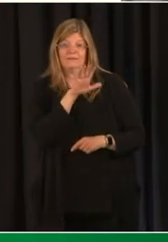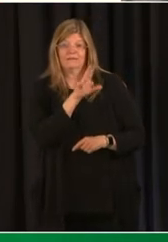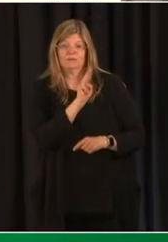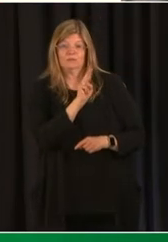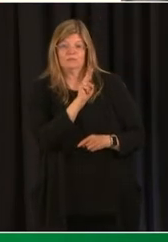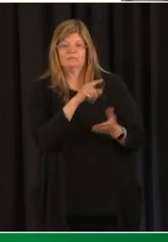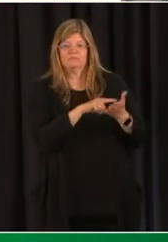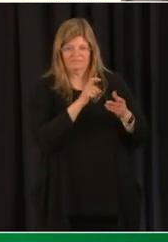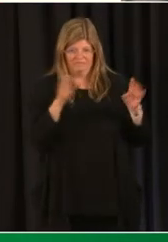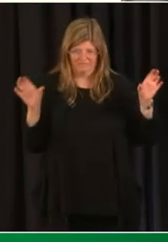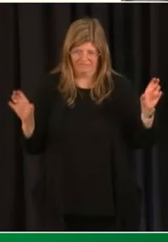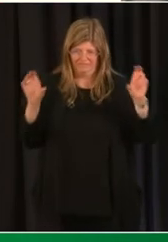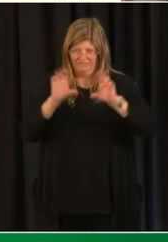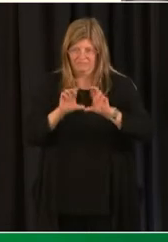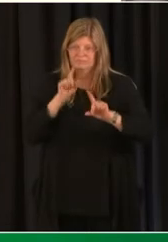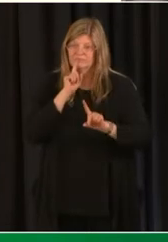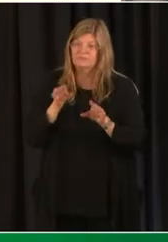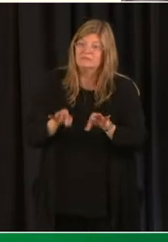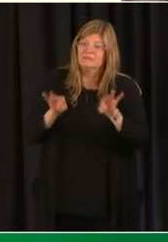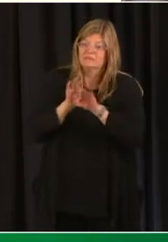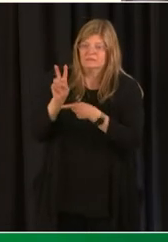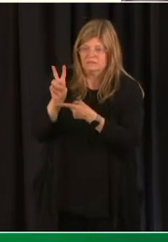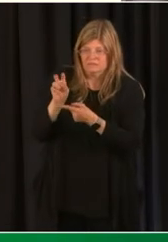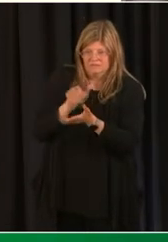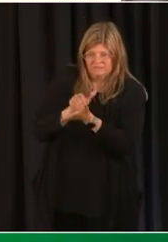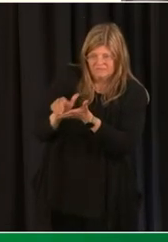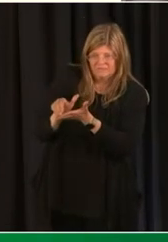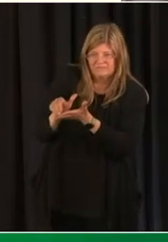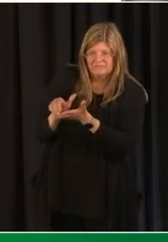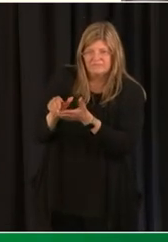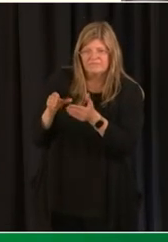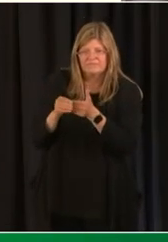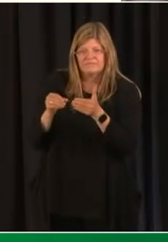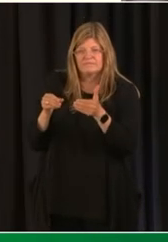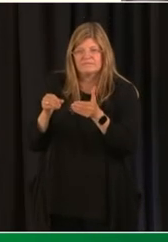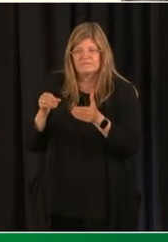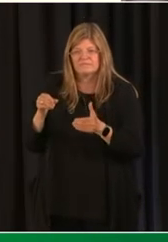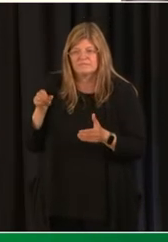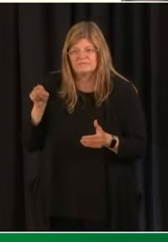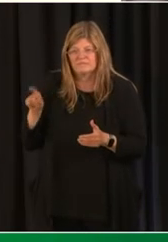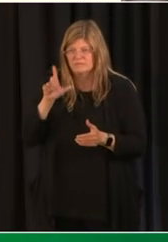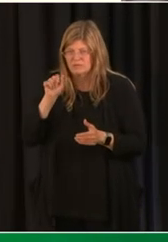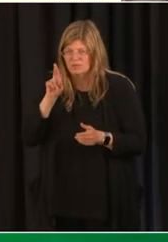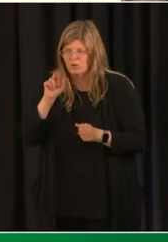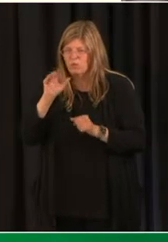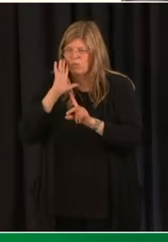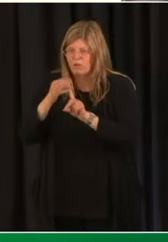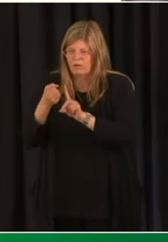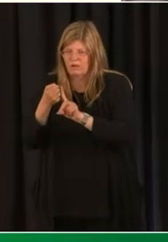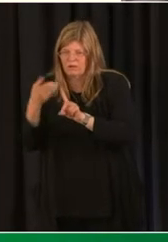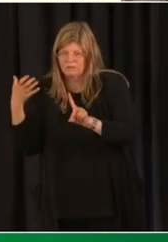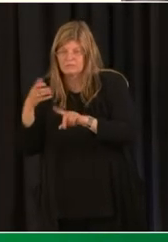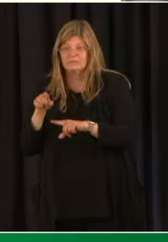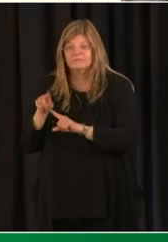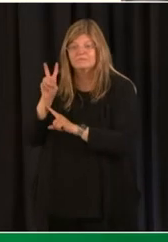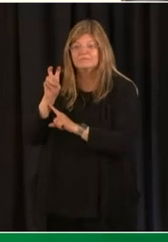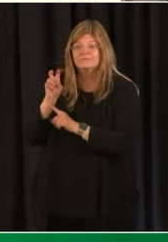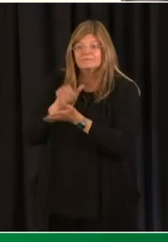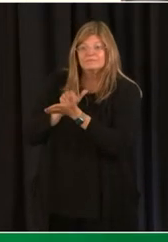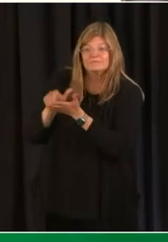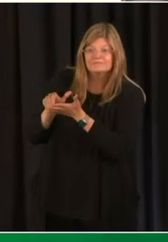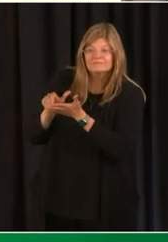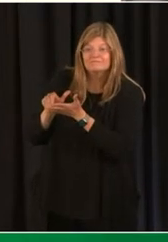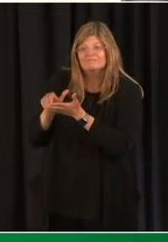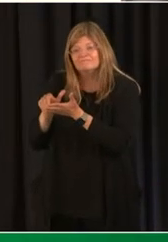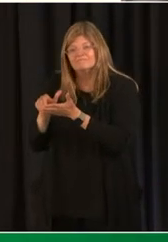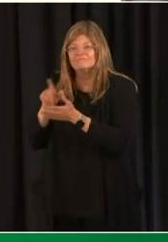money, but the real critical piece, that $200 million, and Laura will go into more details on this, needs to be, as